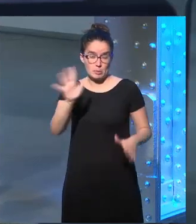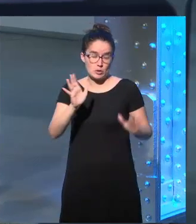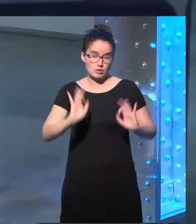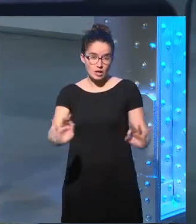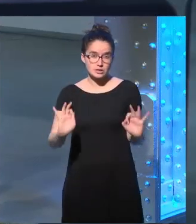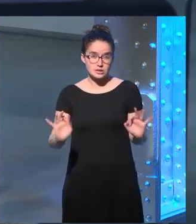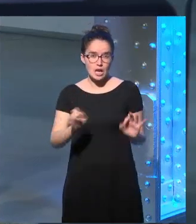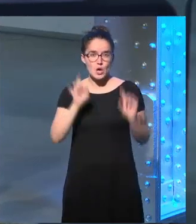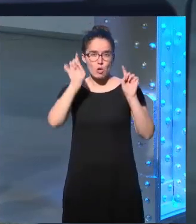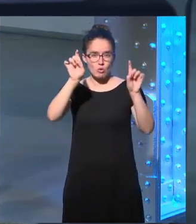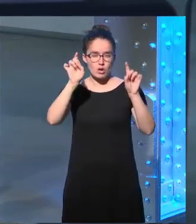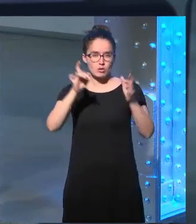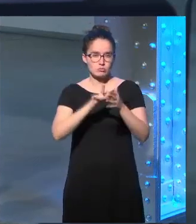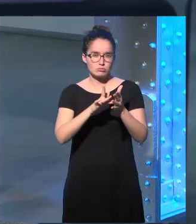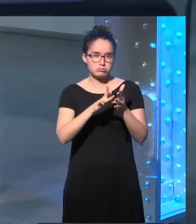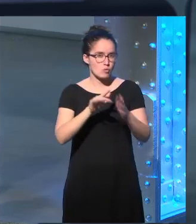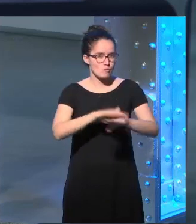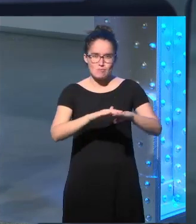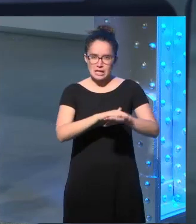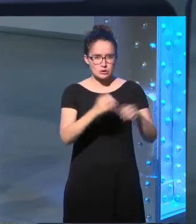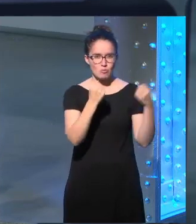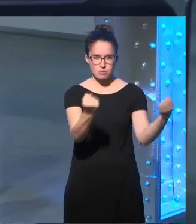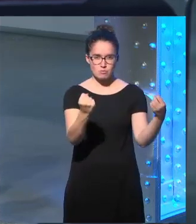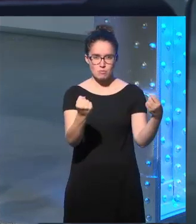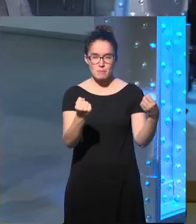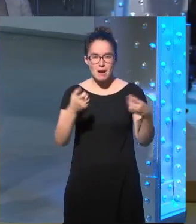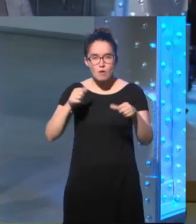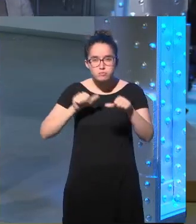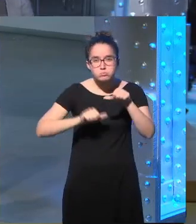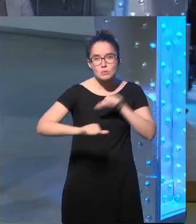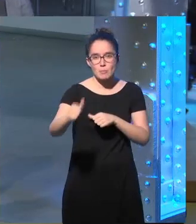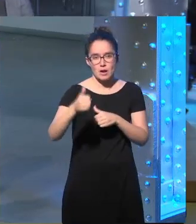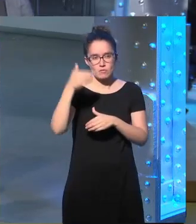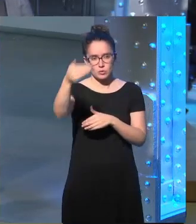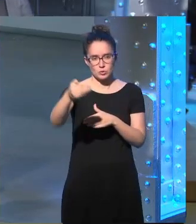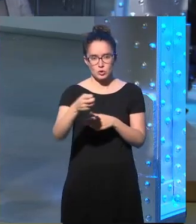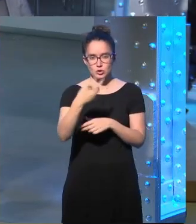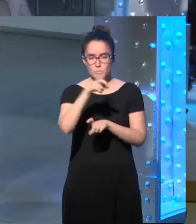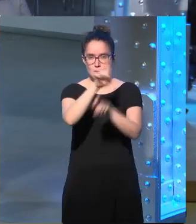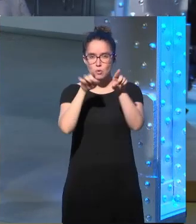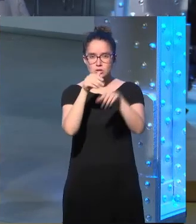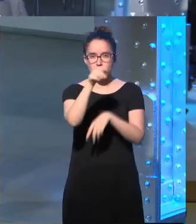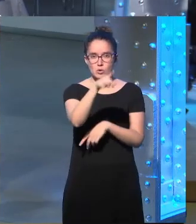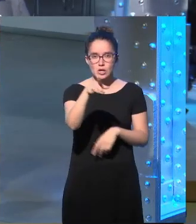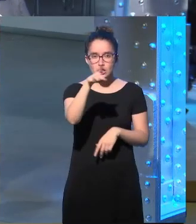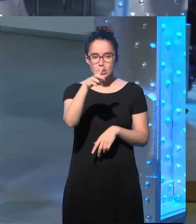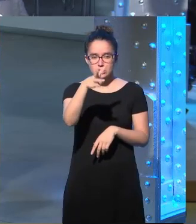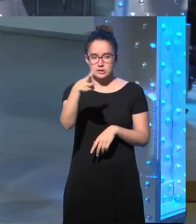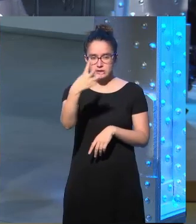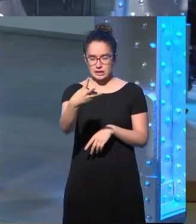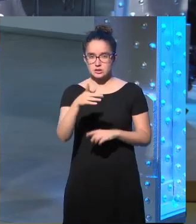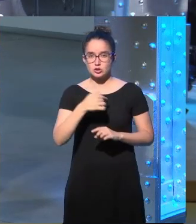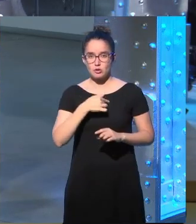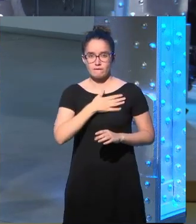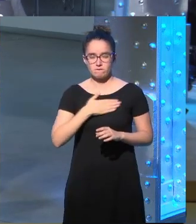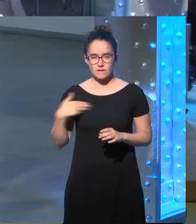in our societies, but obviously education is one of the pillars where we need to build our future on. I have two questions